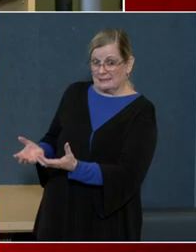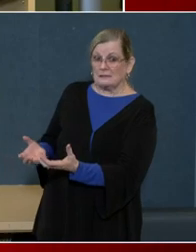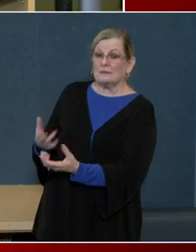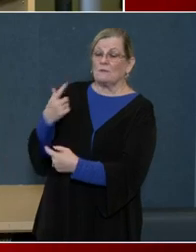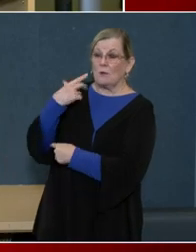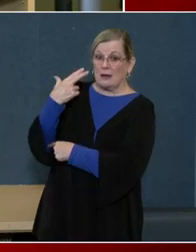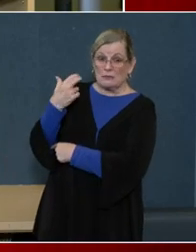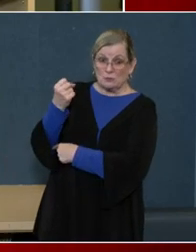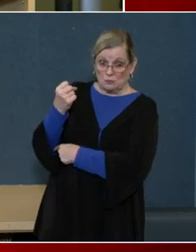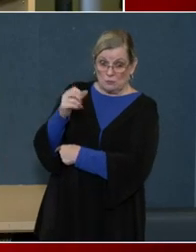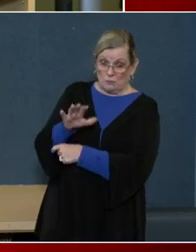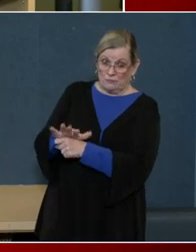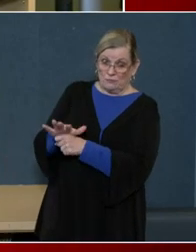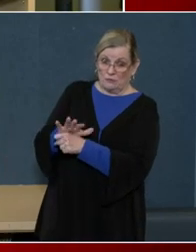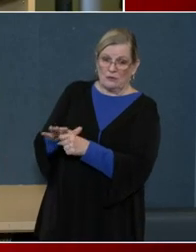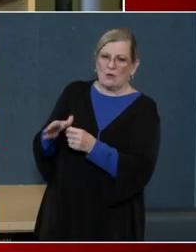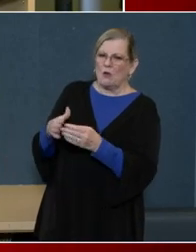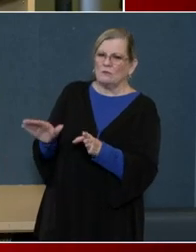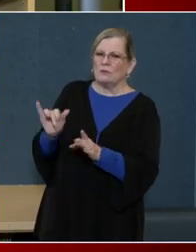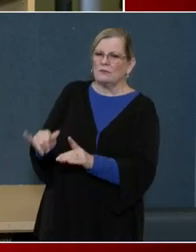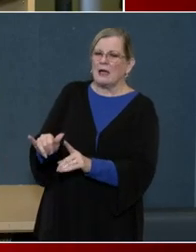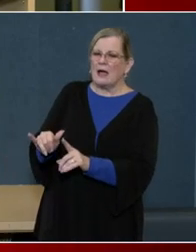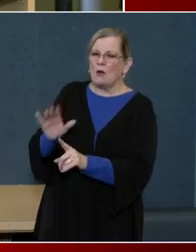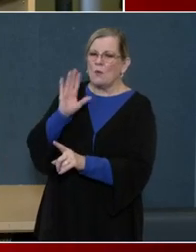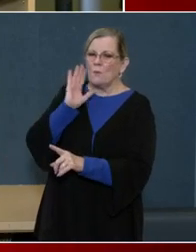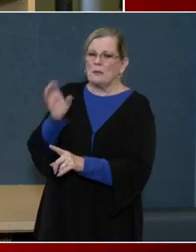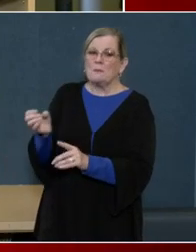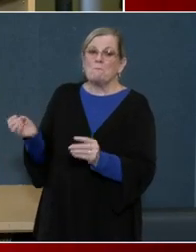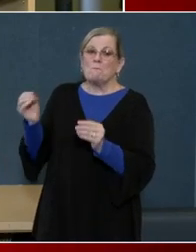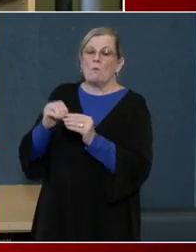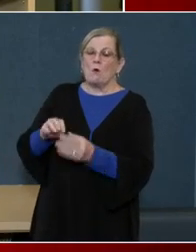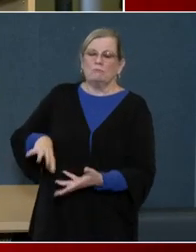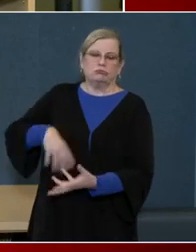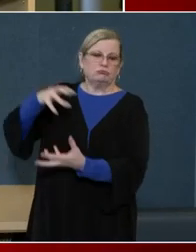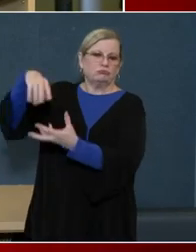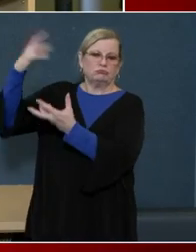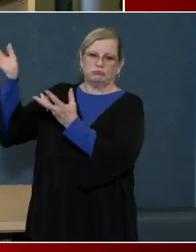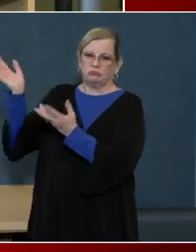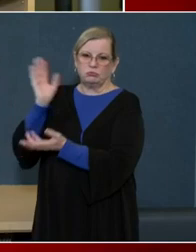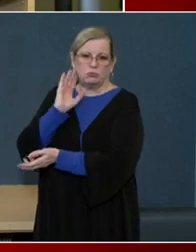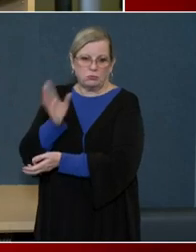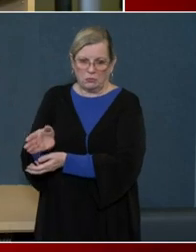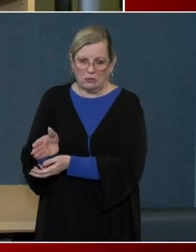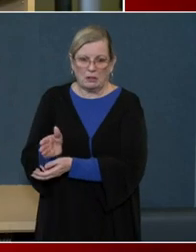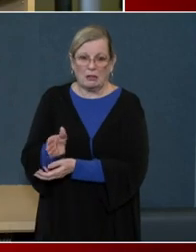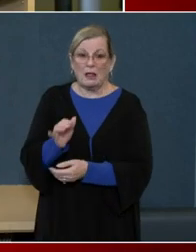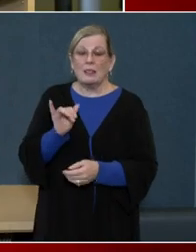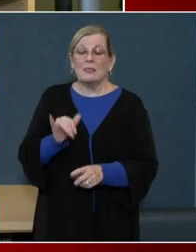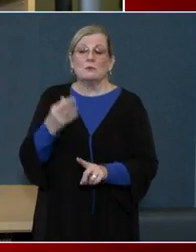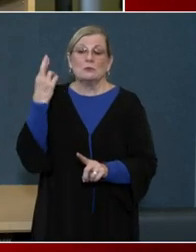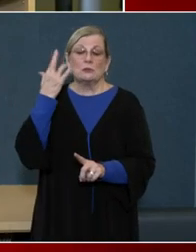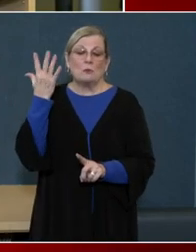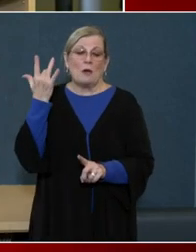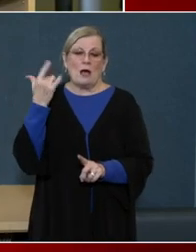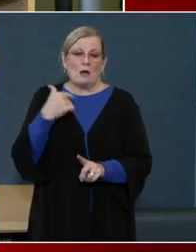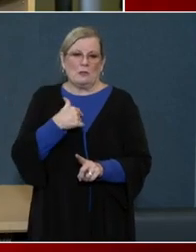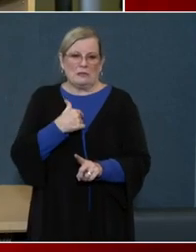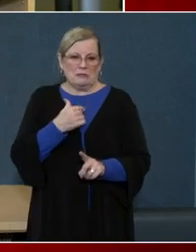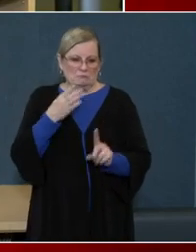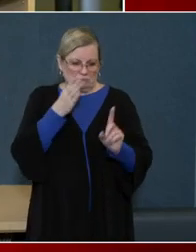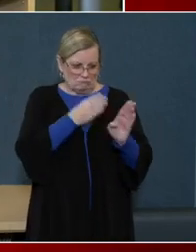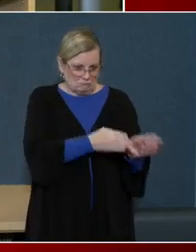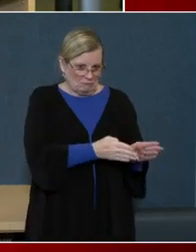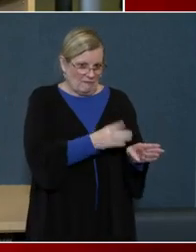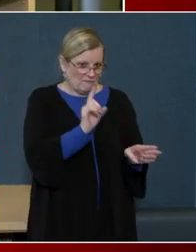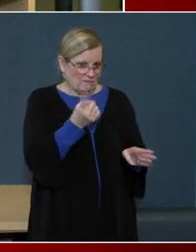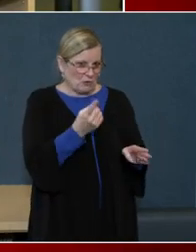scale would be more disruptive and not productive. That's the reason why we're targeting 6 through 12